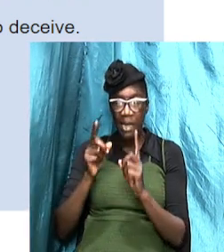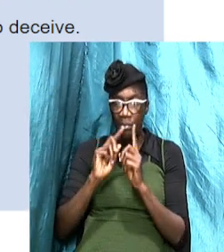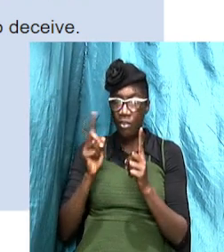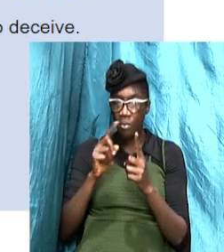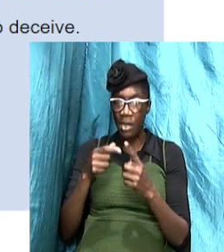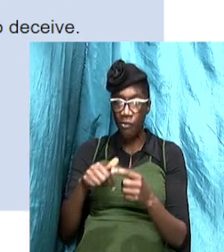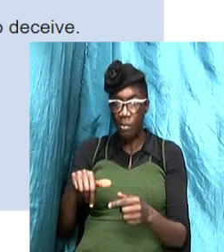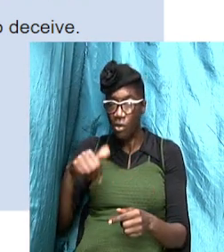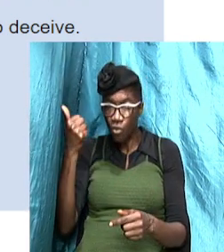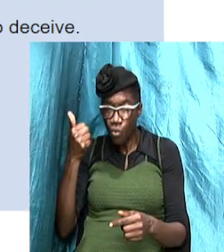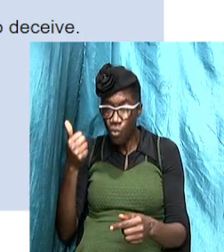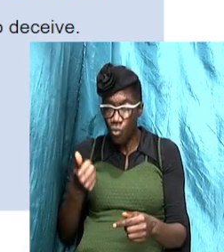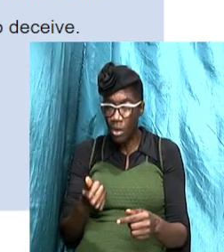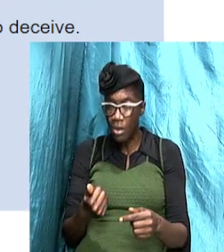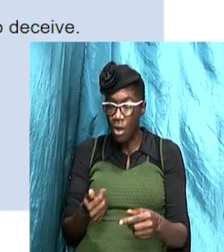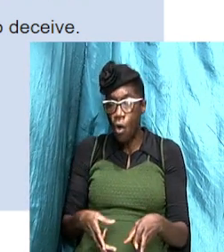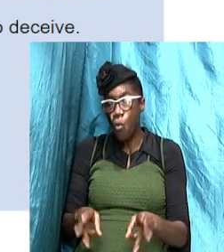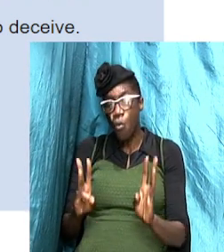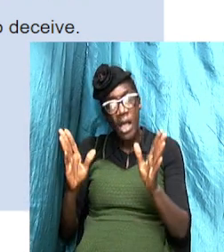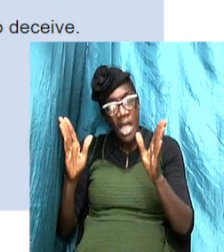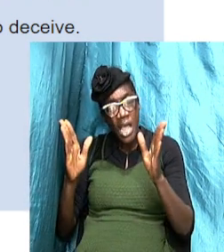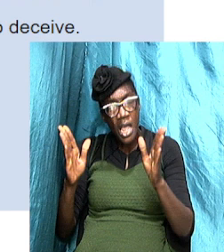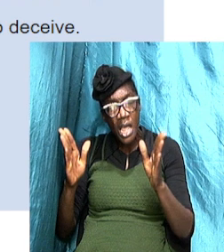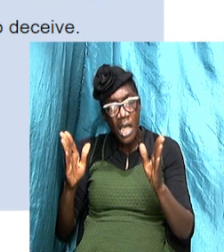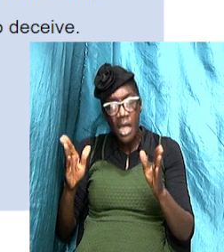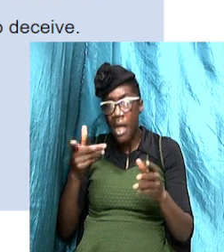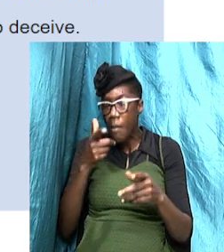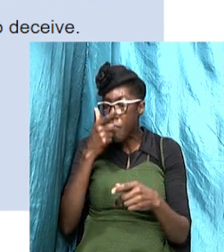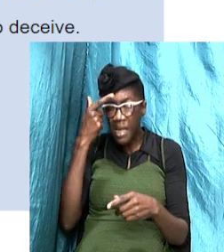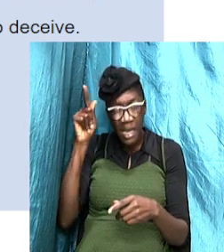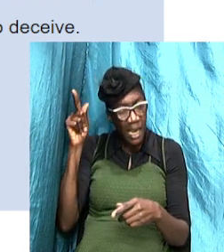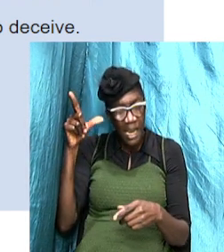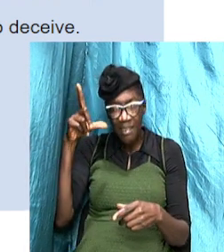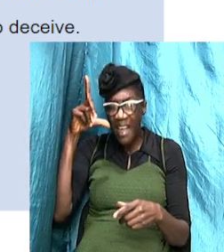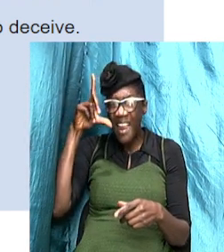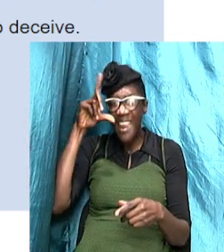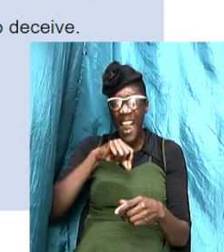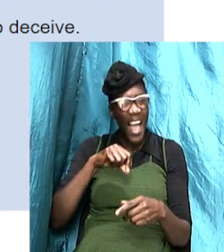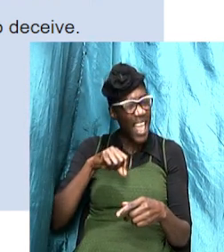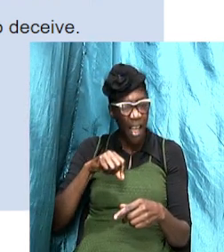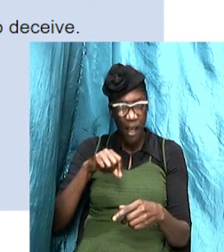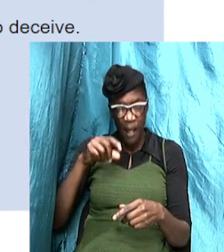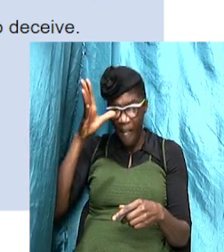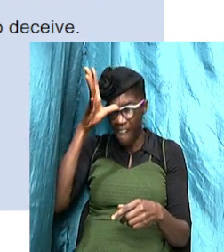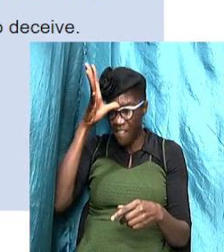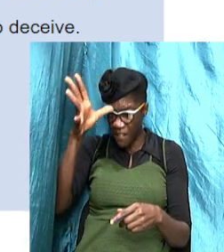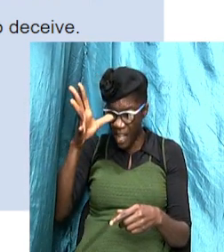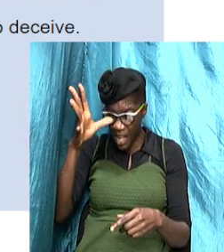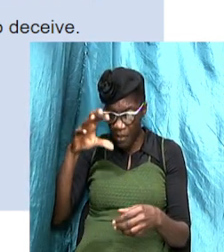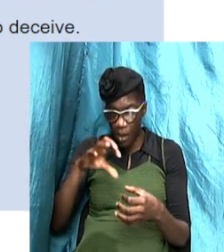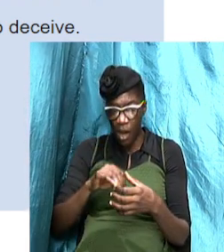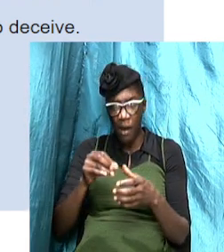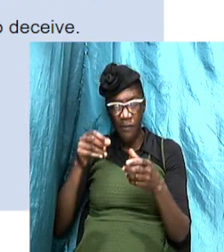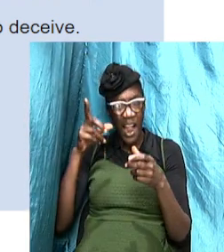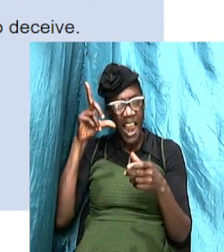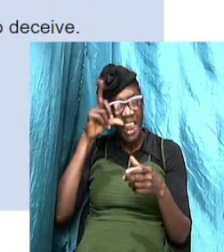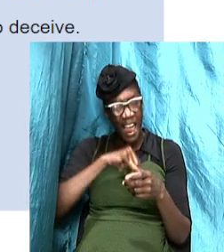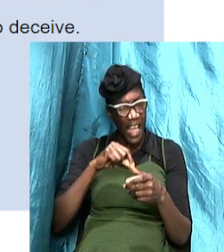from his own resources for he is a liar and the father of it this